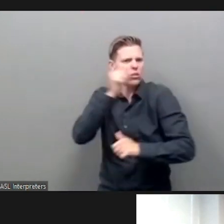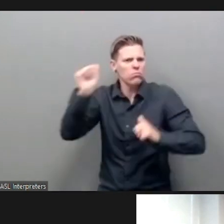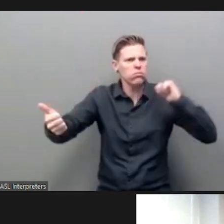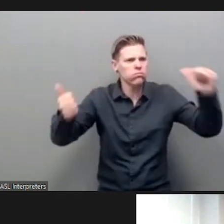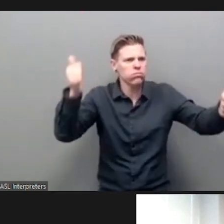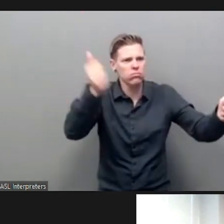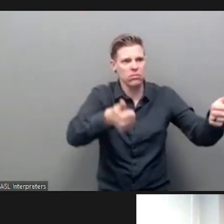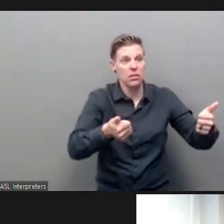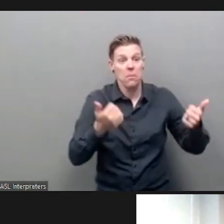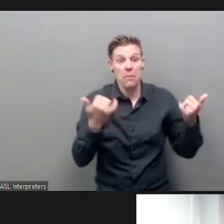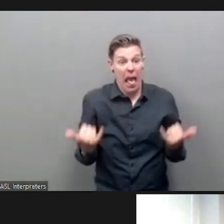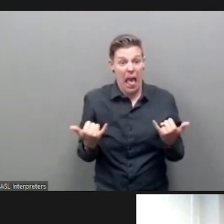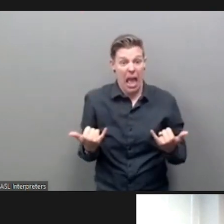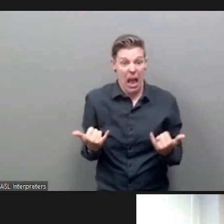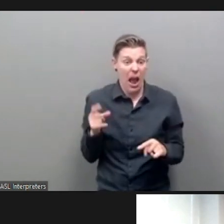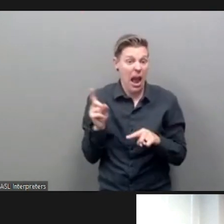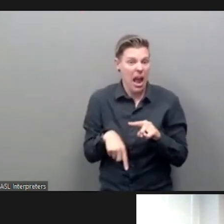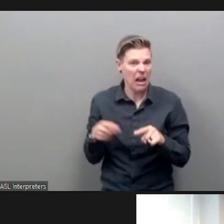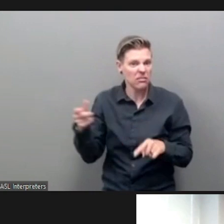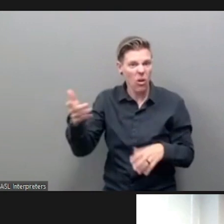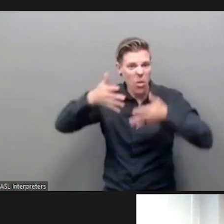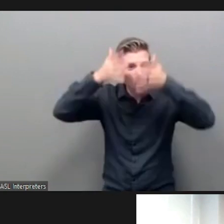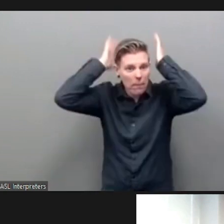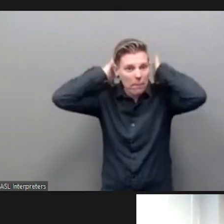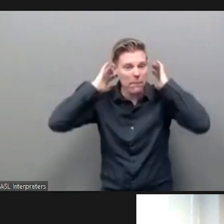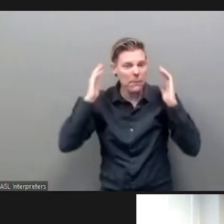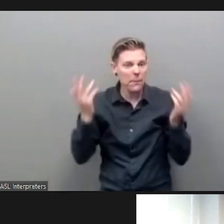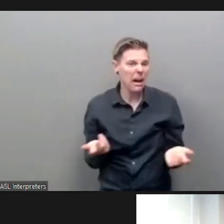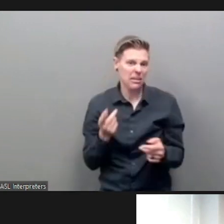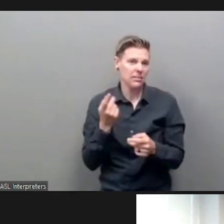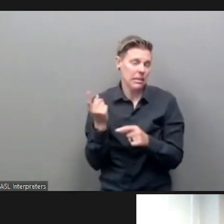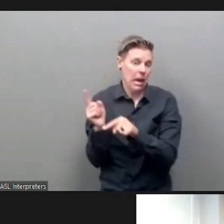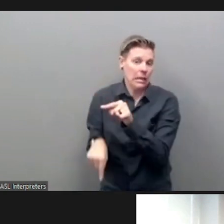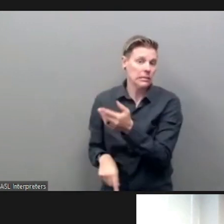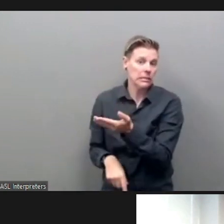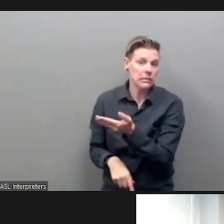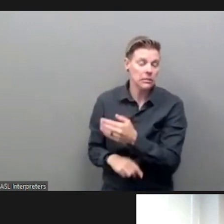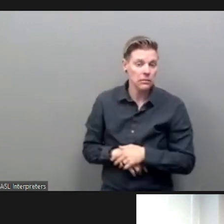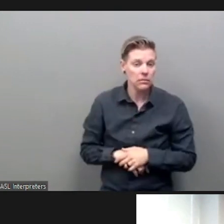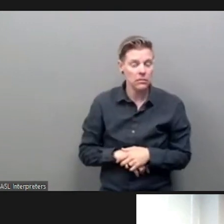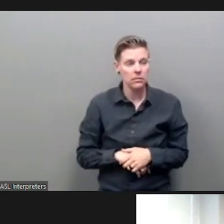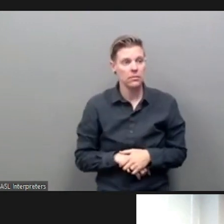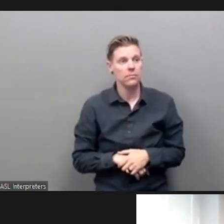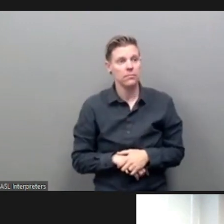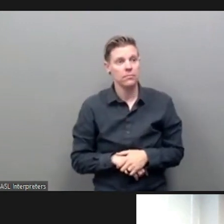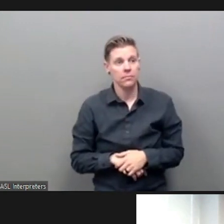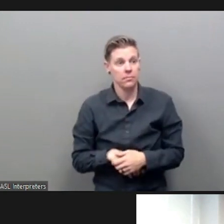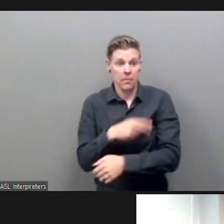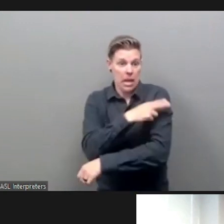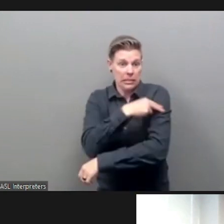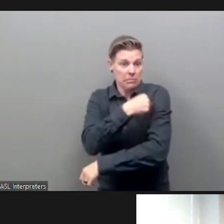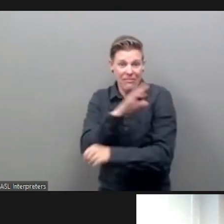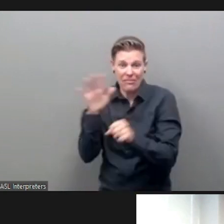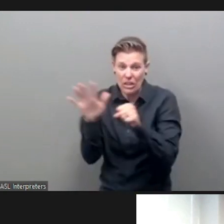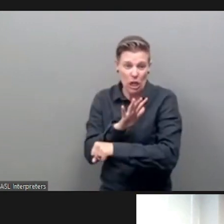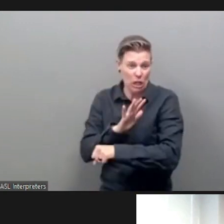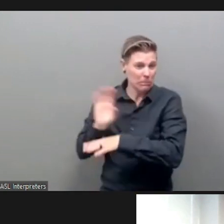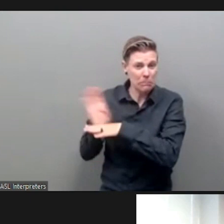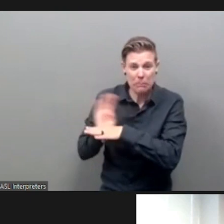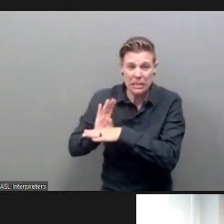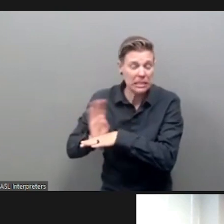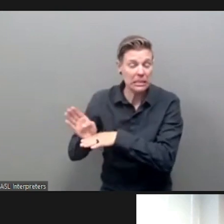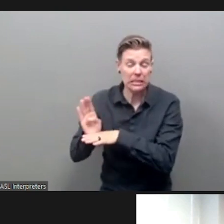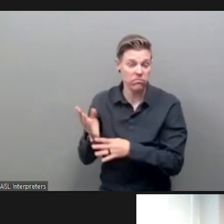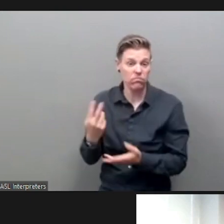now where they can, give those vaccines because the hospitals are full. So we do